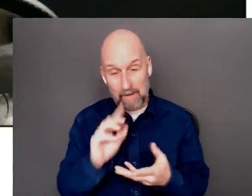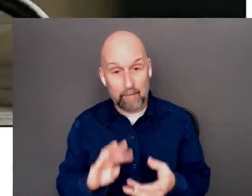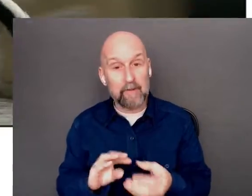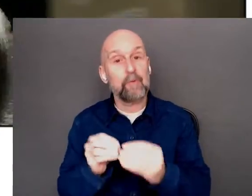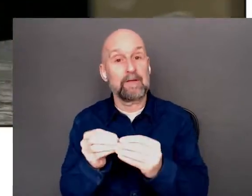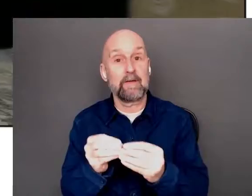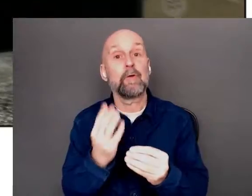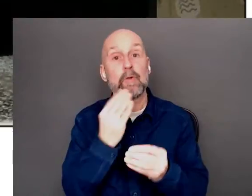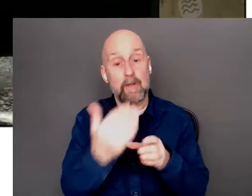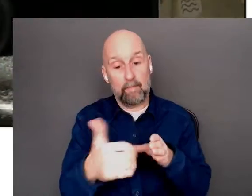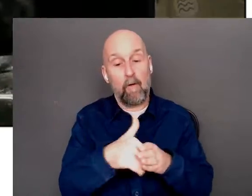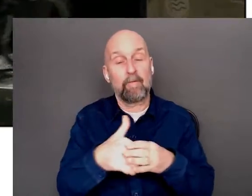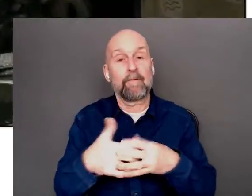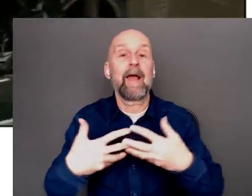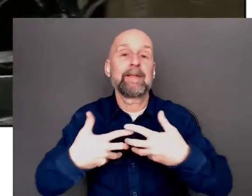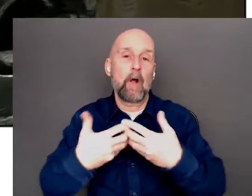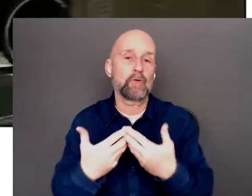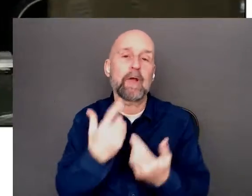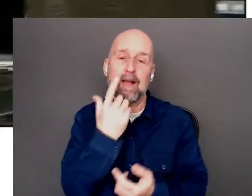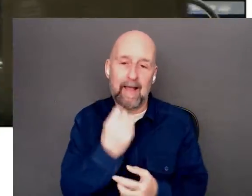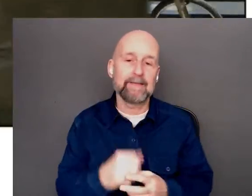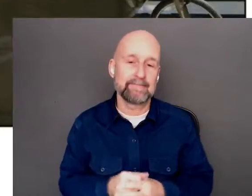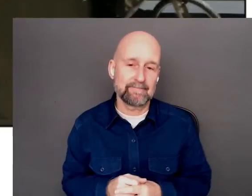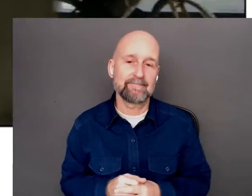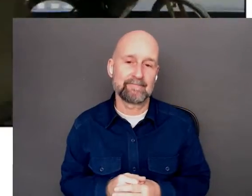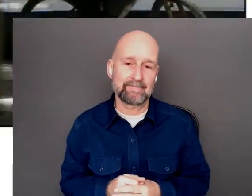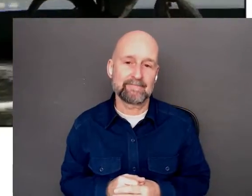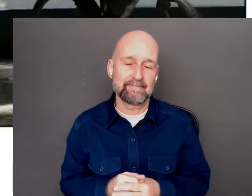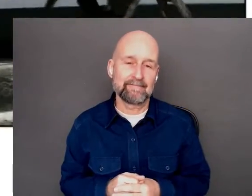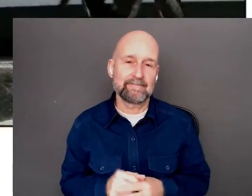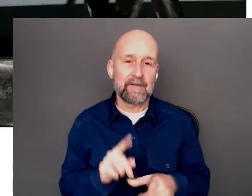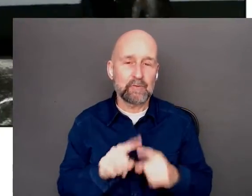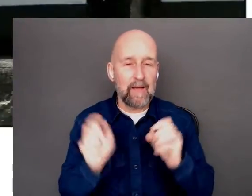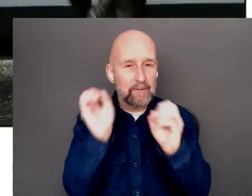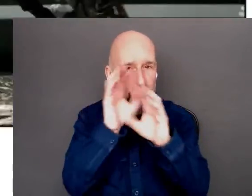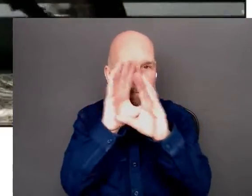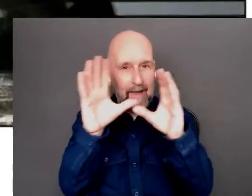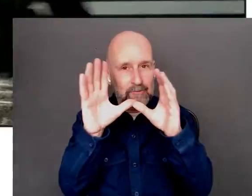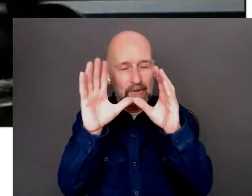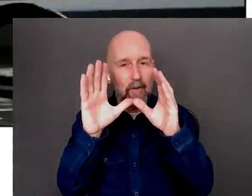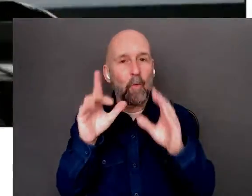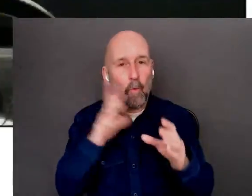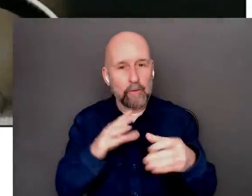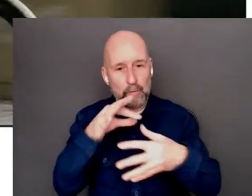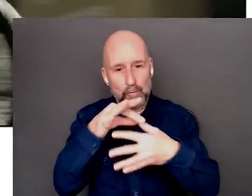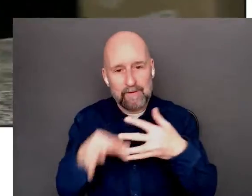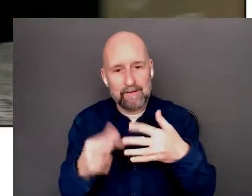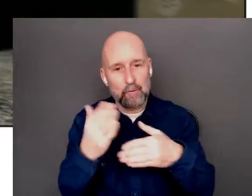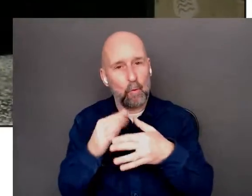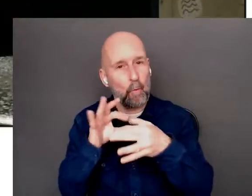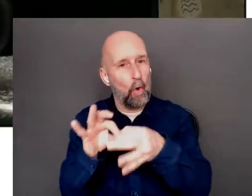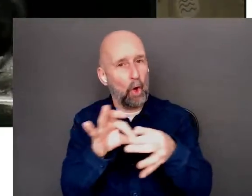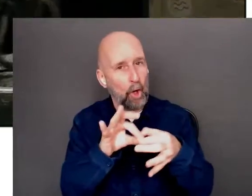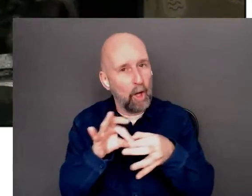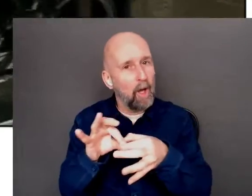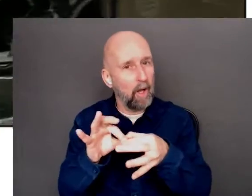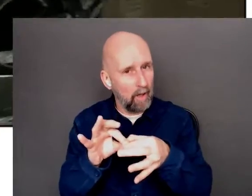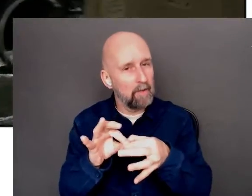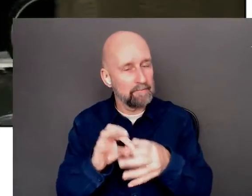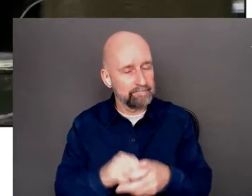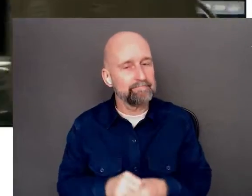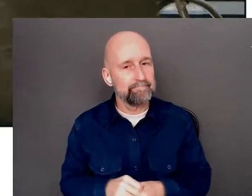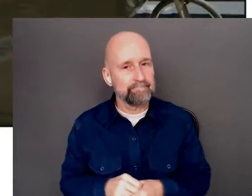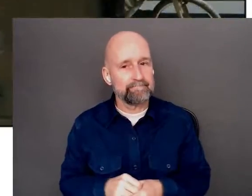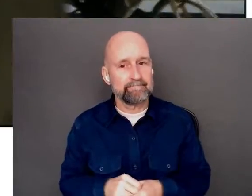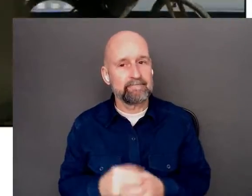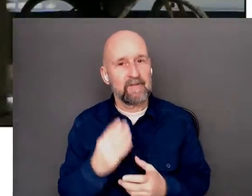you kind of imagine or try to imagine a little bit more what you need in order to work, and then to use it for yourself